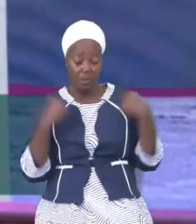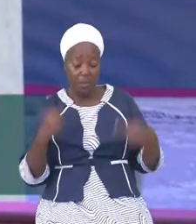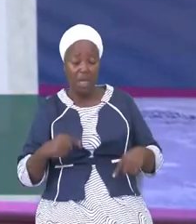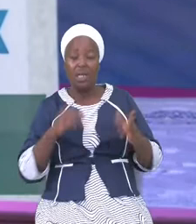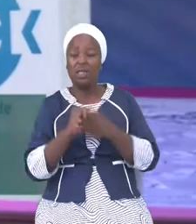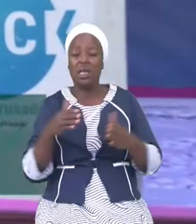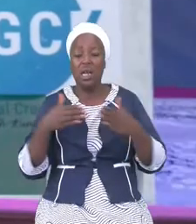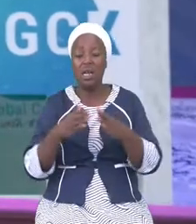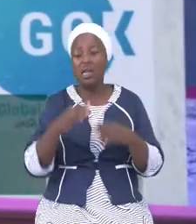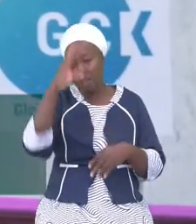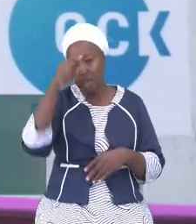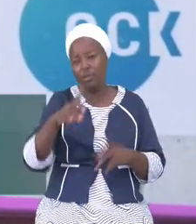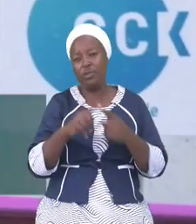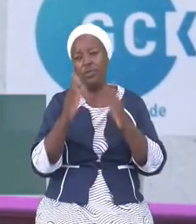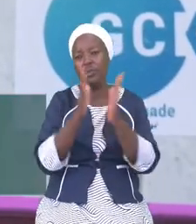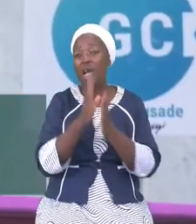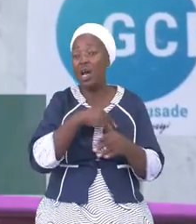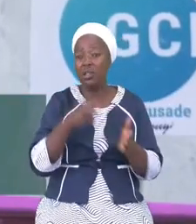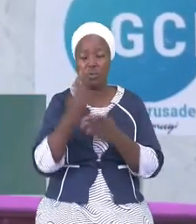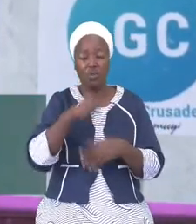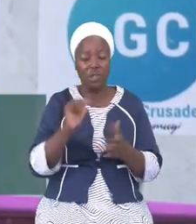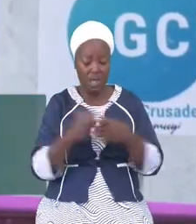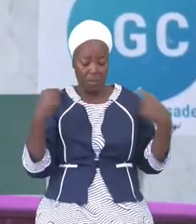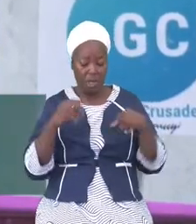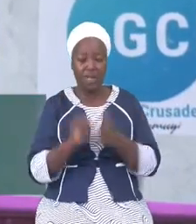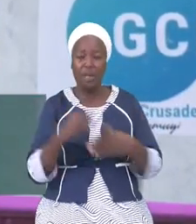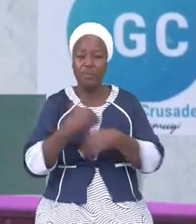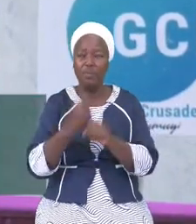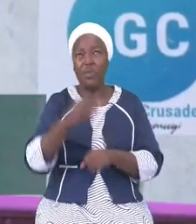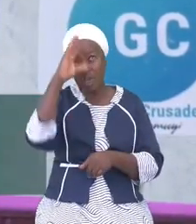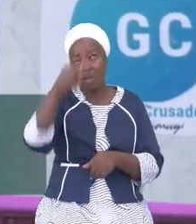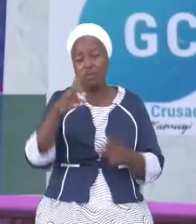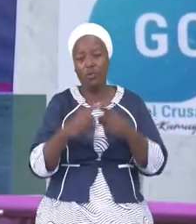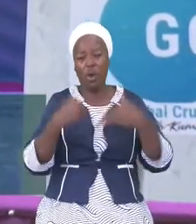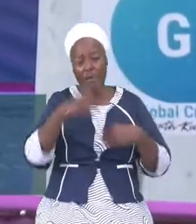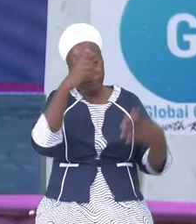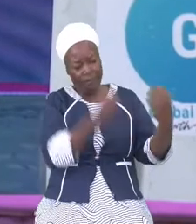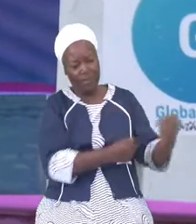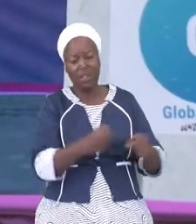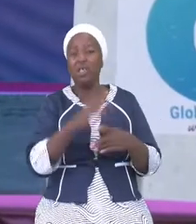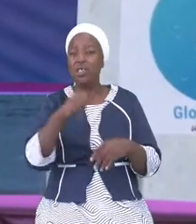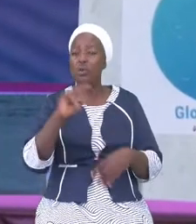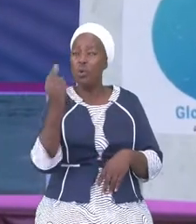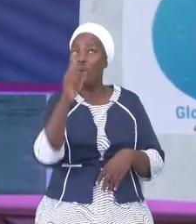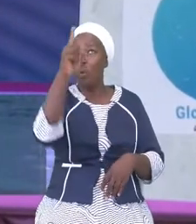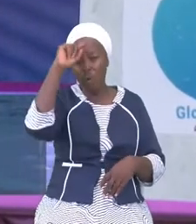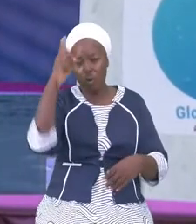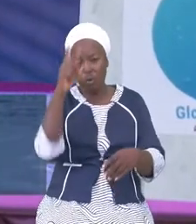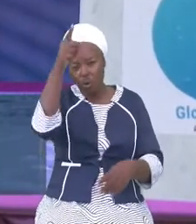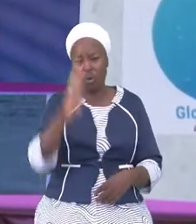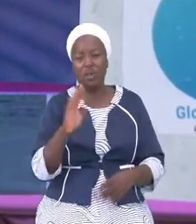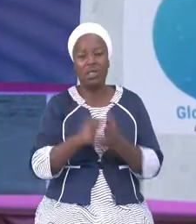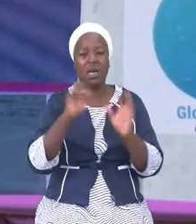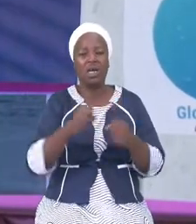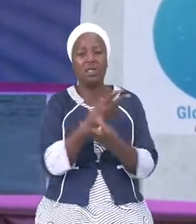to pray. And it was that pain that made him to have faith in the only one God that could deliver.